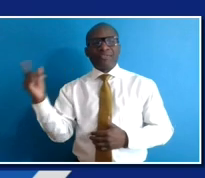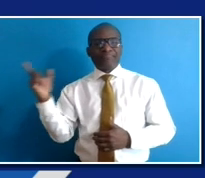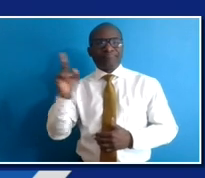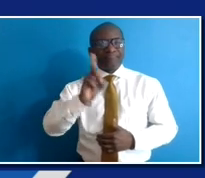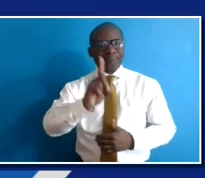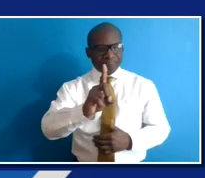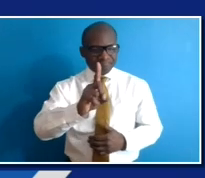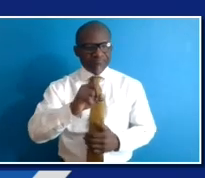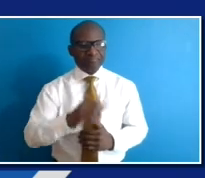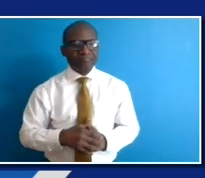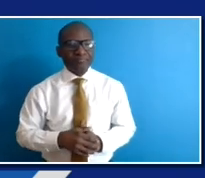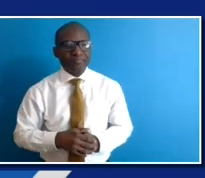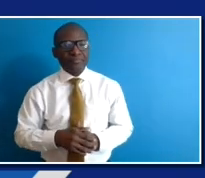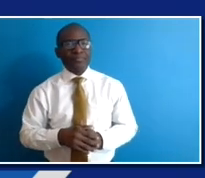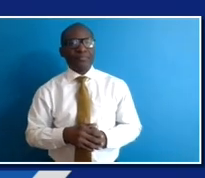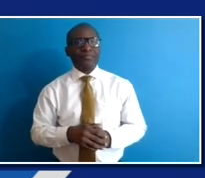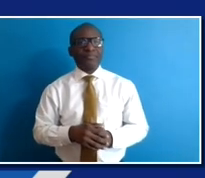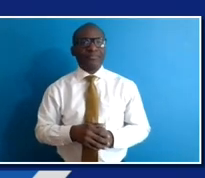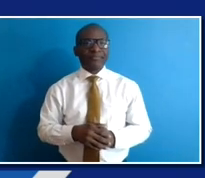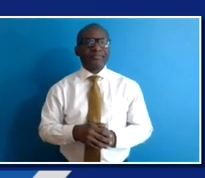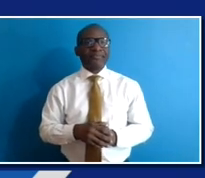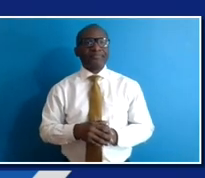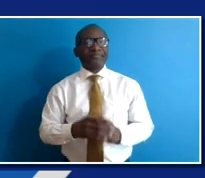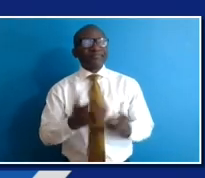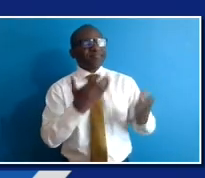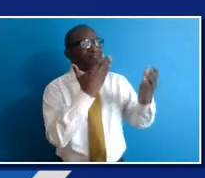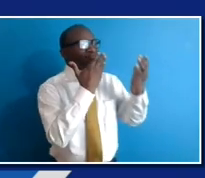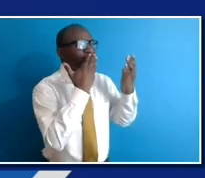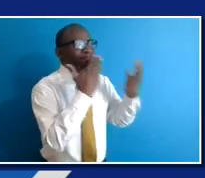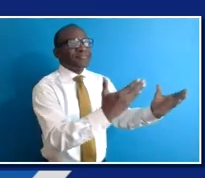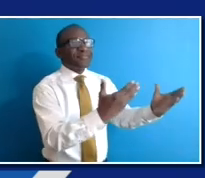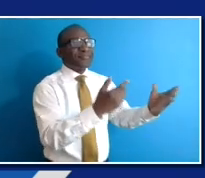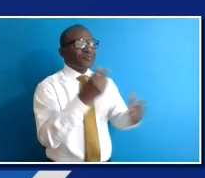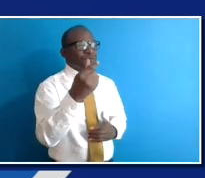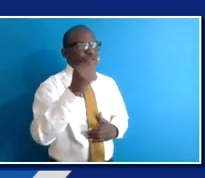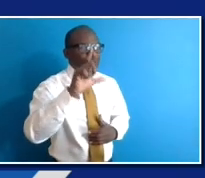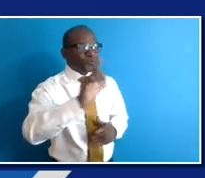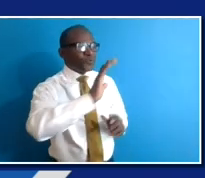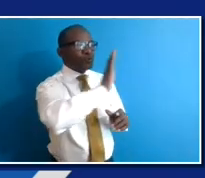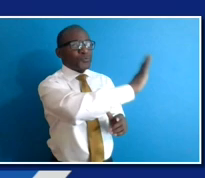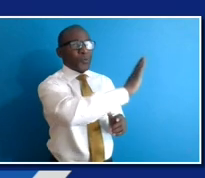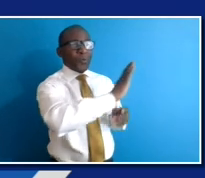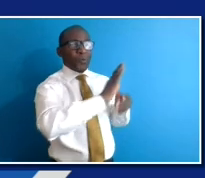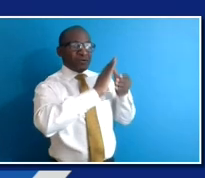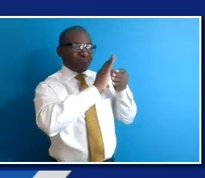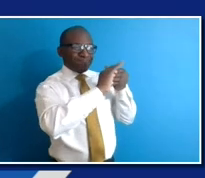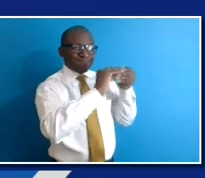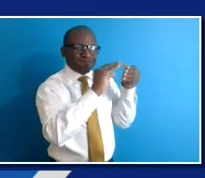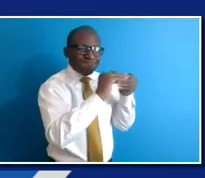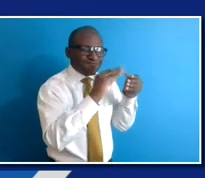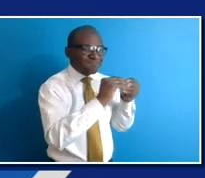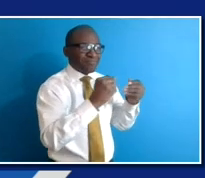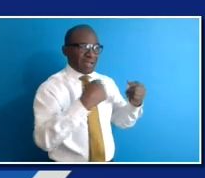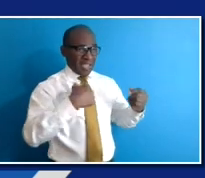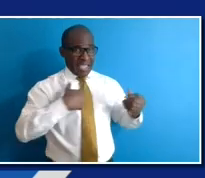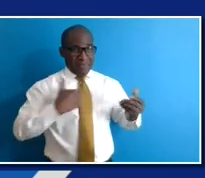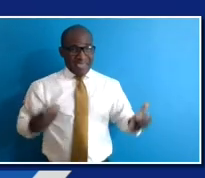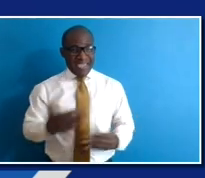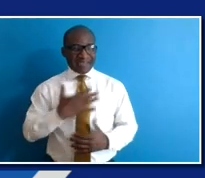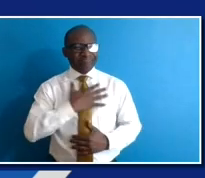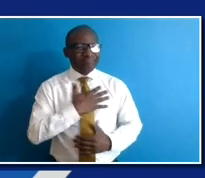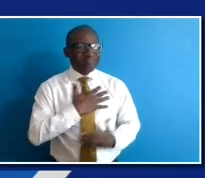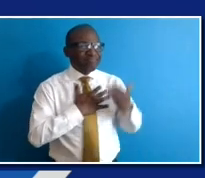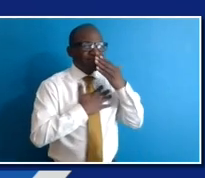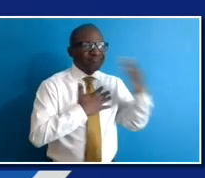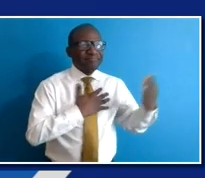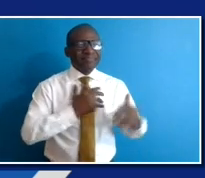Thank you very much, County Executive Latimer. Here we are at Kensico Dam in Valhalla, and as